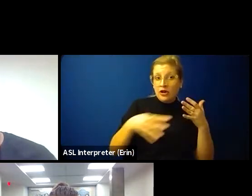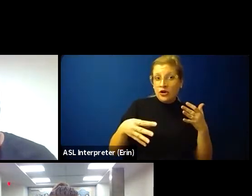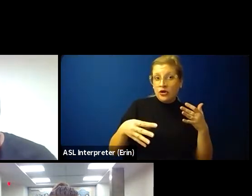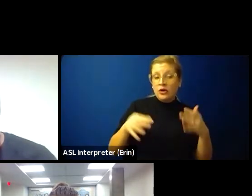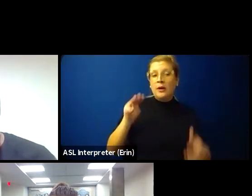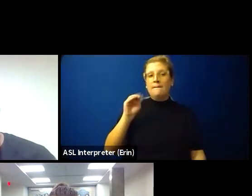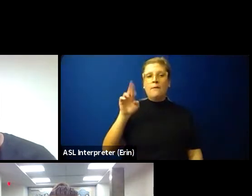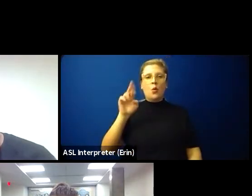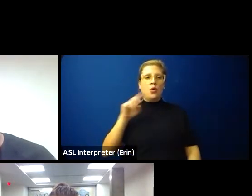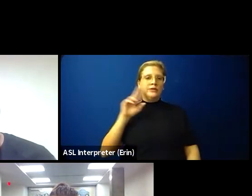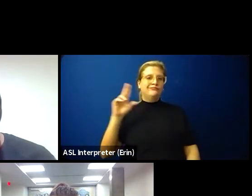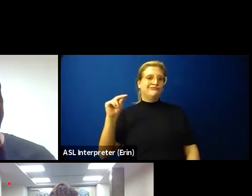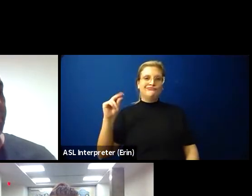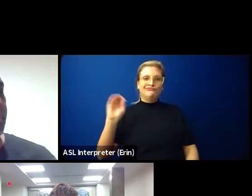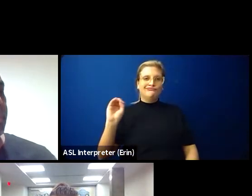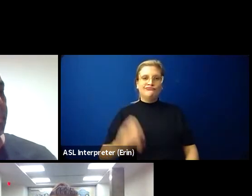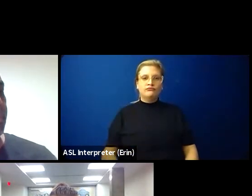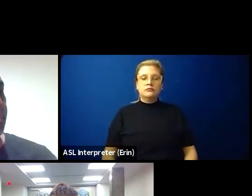From me.